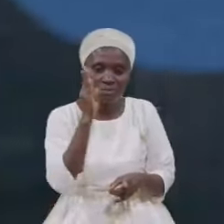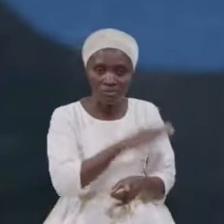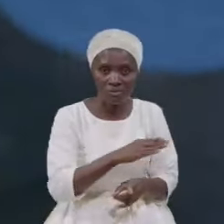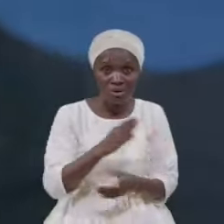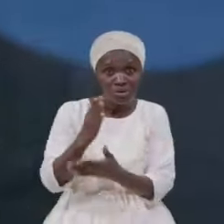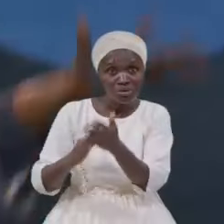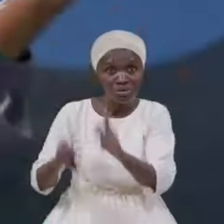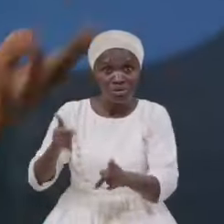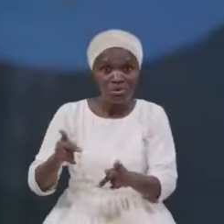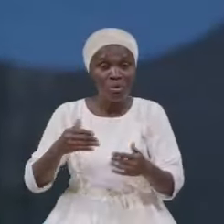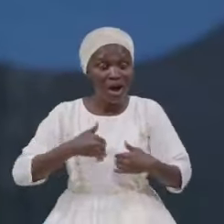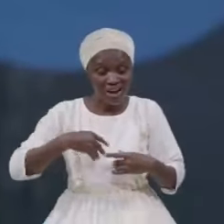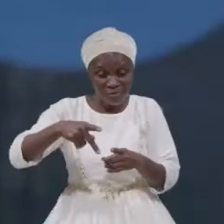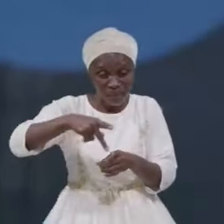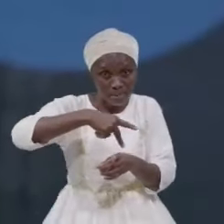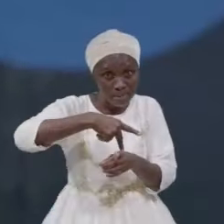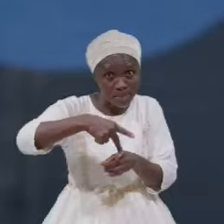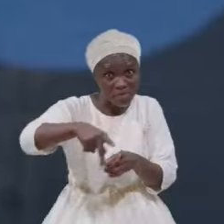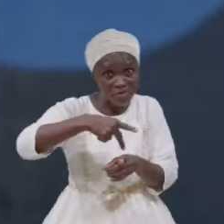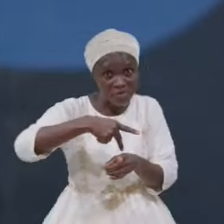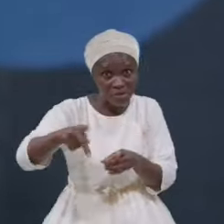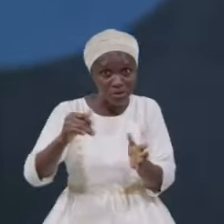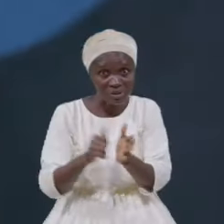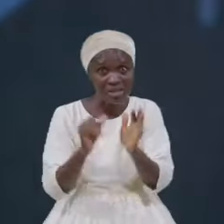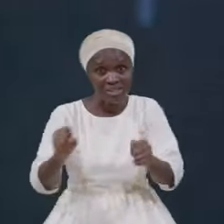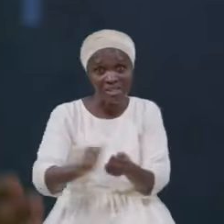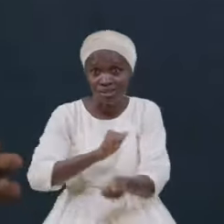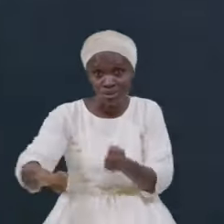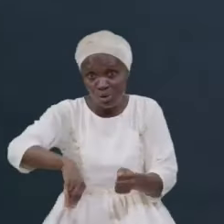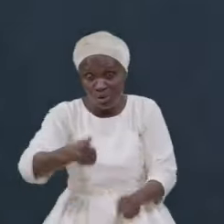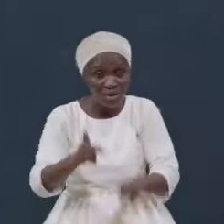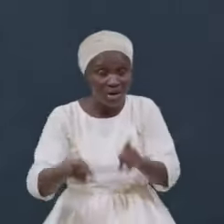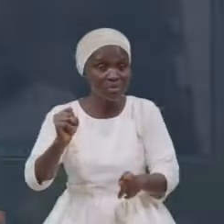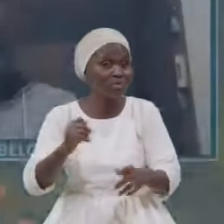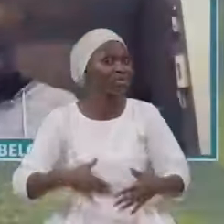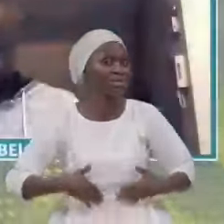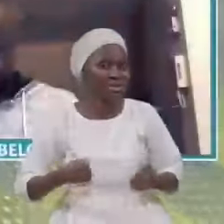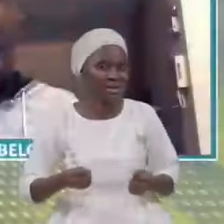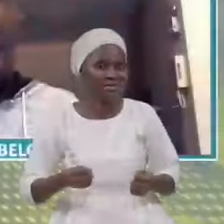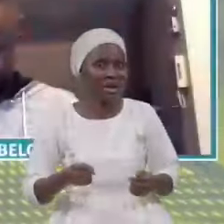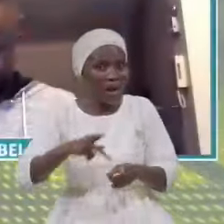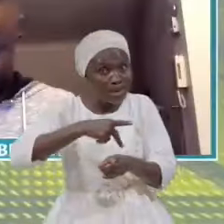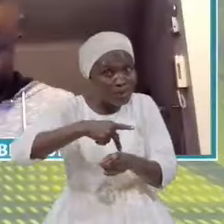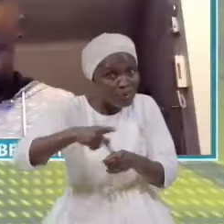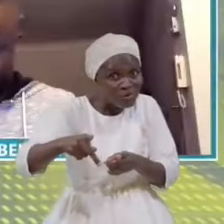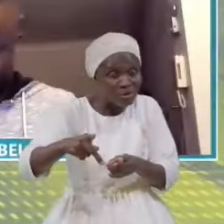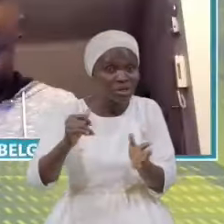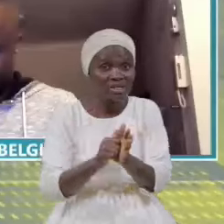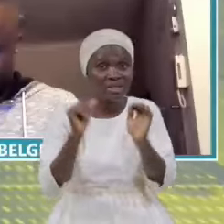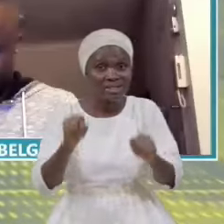profession that scatters other people's families. The profession that makes